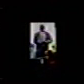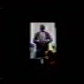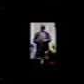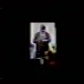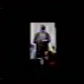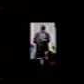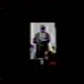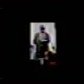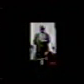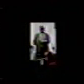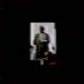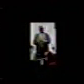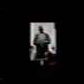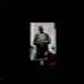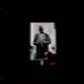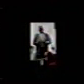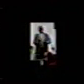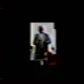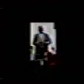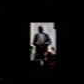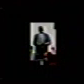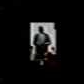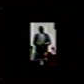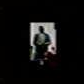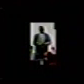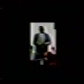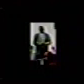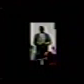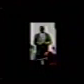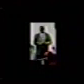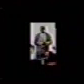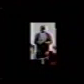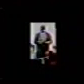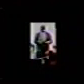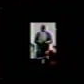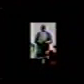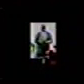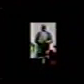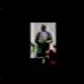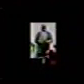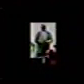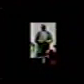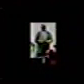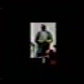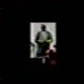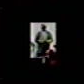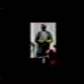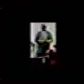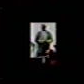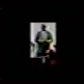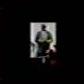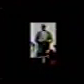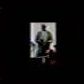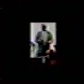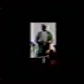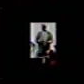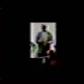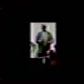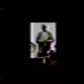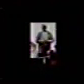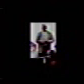Now I pray for everybody. Raise up your hand, everybody. Oh Lord, from the first hall to the last hall,